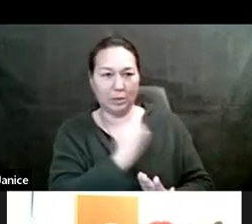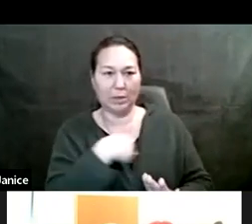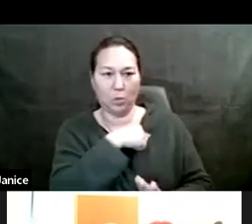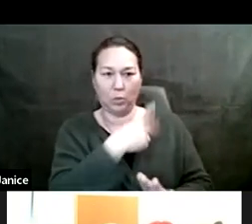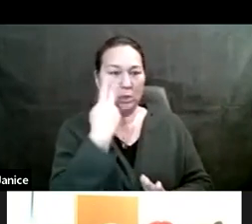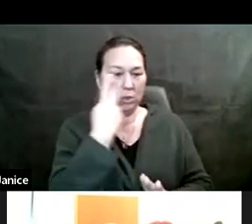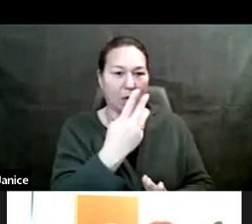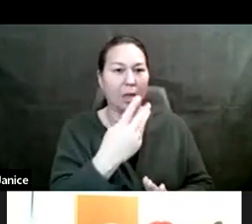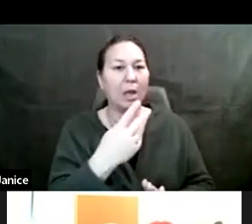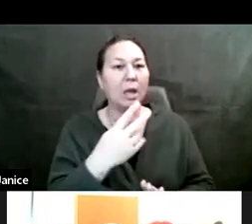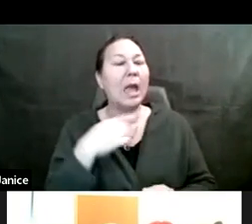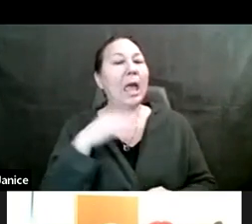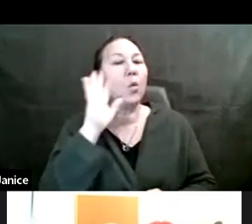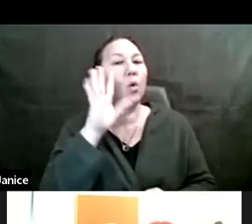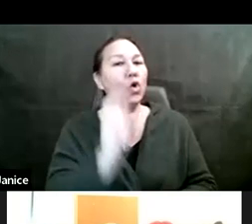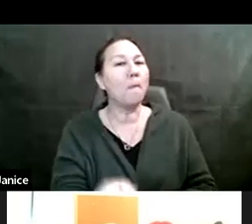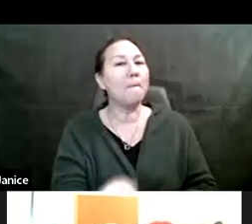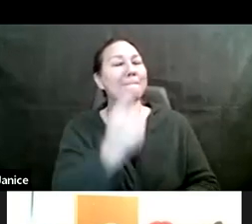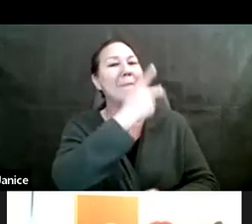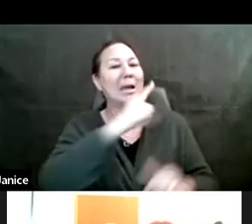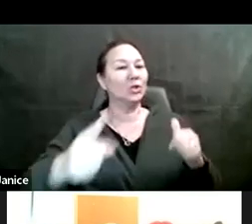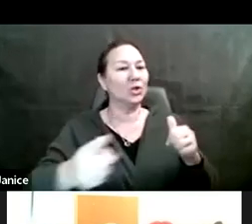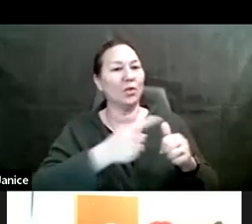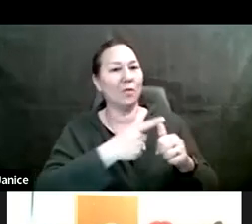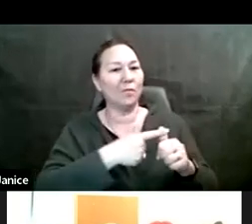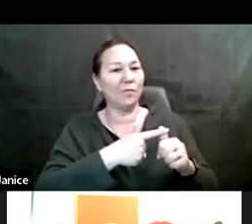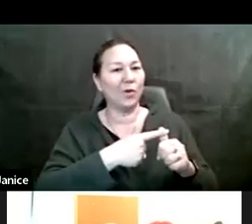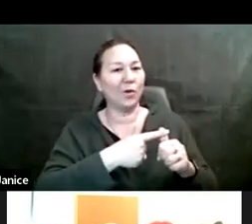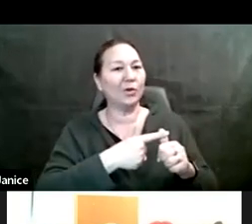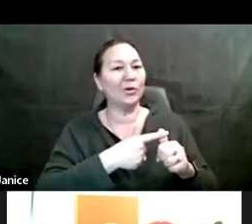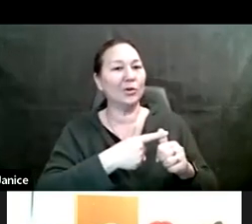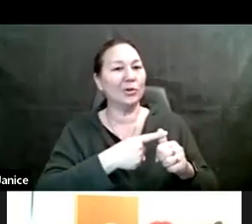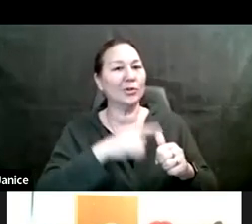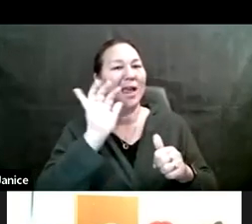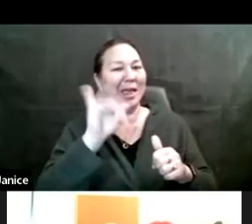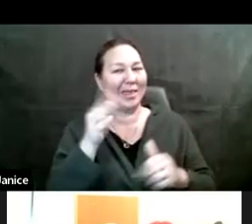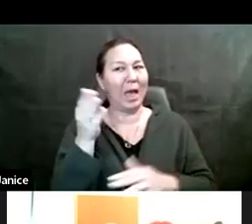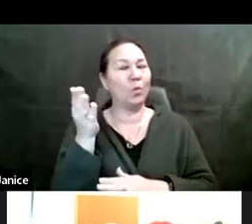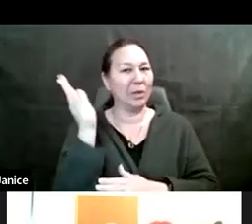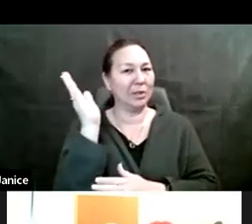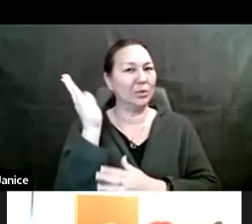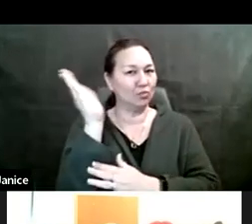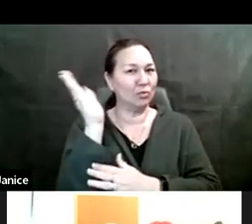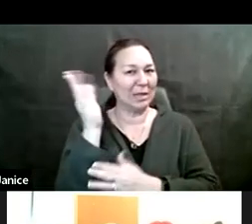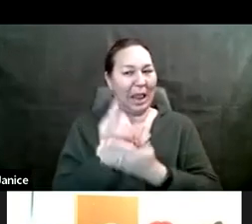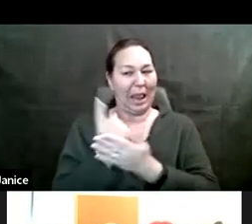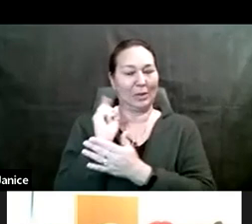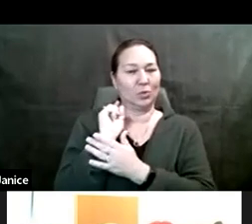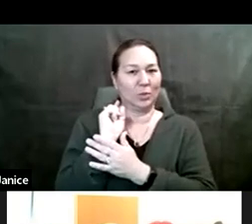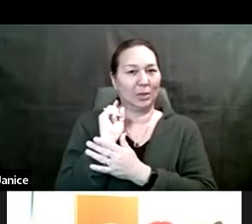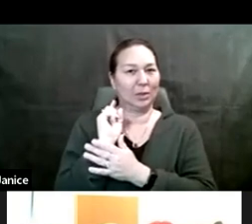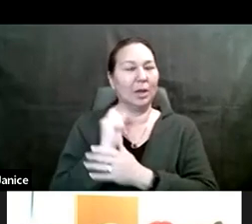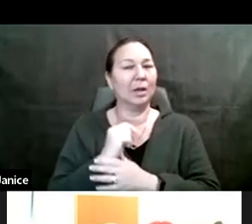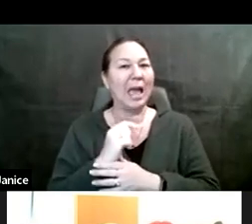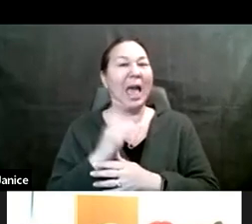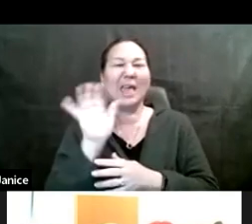presented which is the budget that the superintendent actually presented last week so it's basically